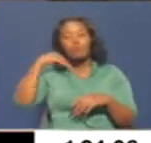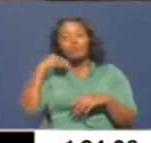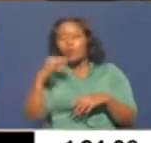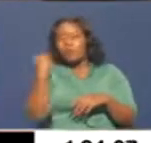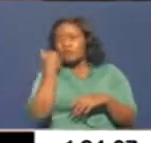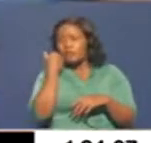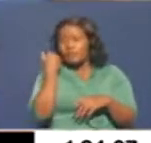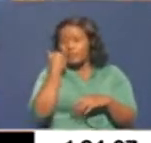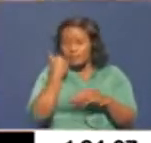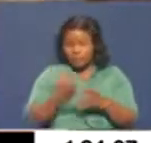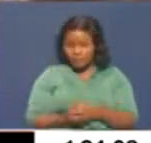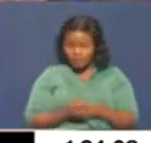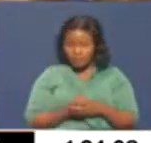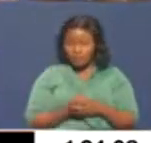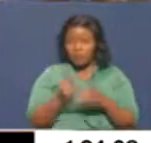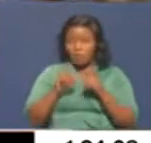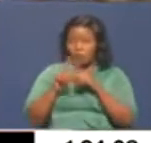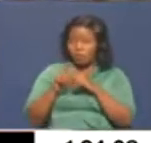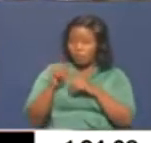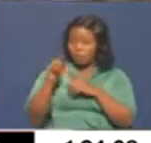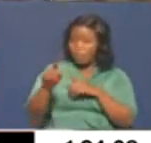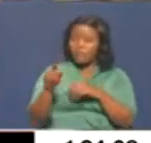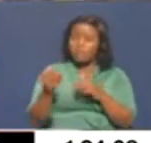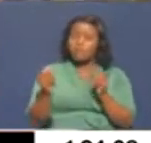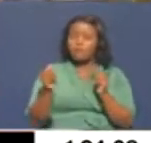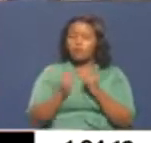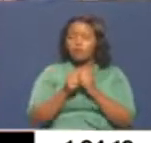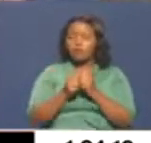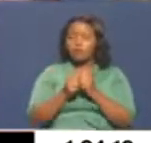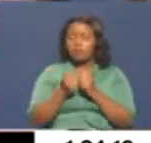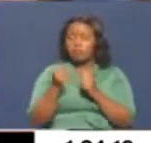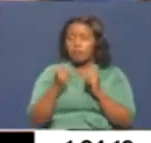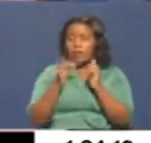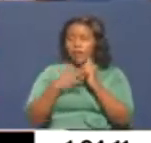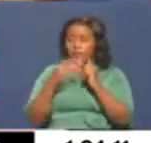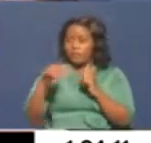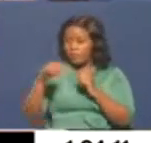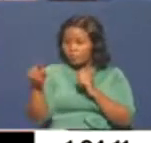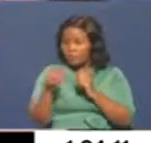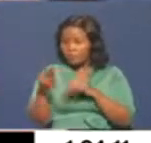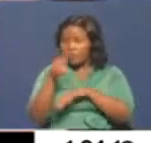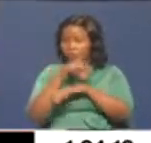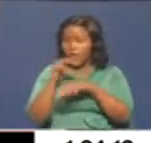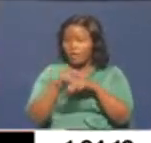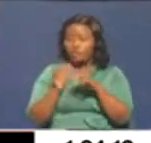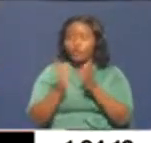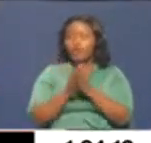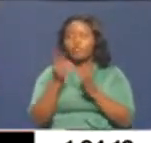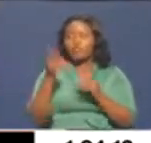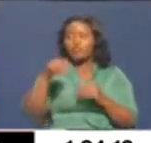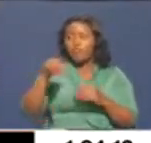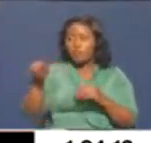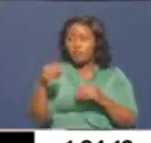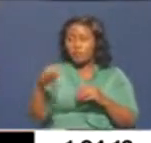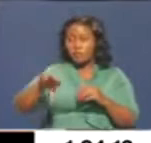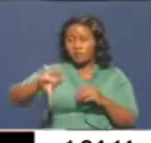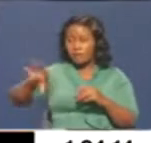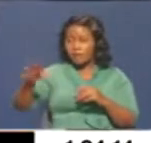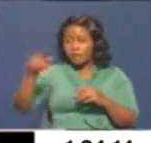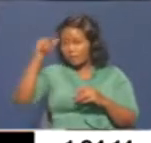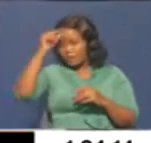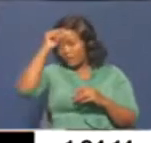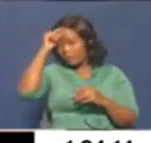8,000 vaccines were donated by the national government and 2,000 by the county government. So the Kenya